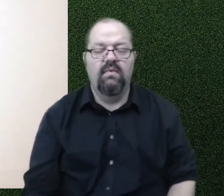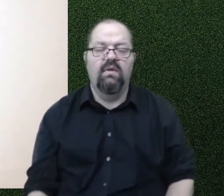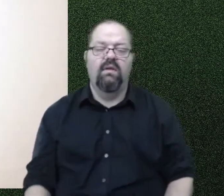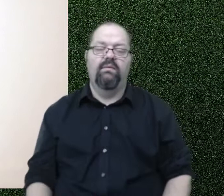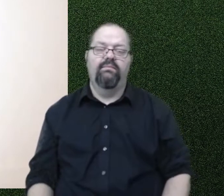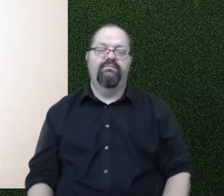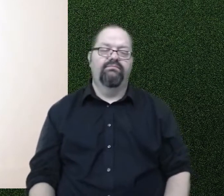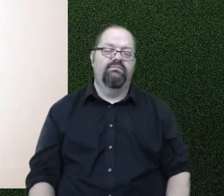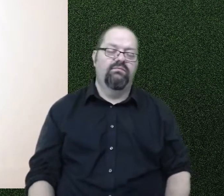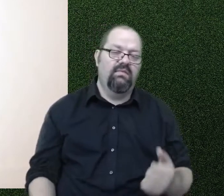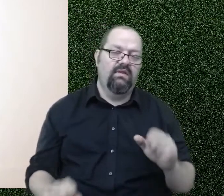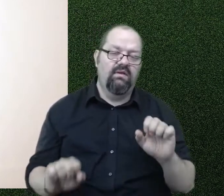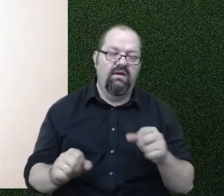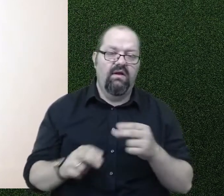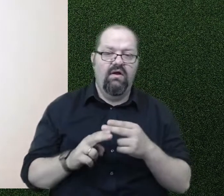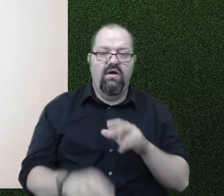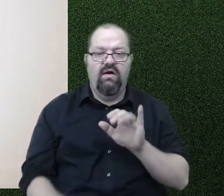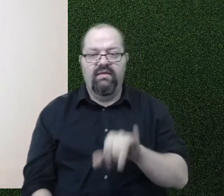equals,